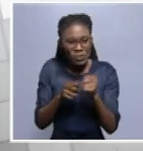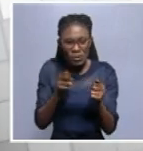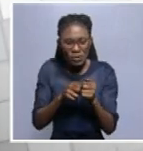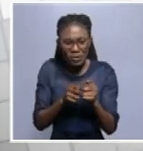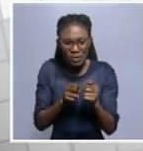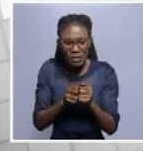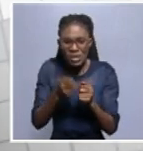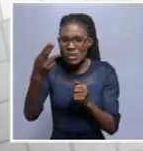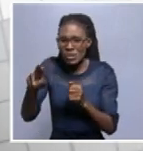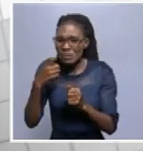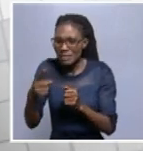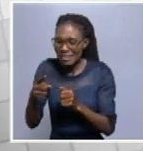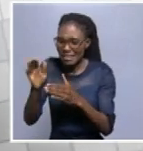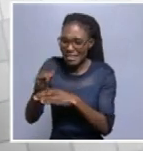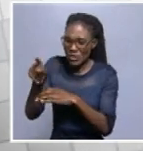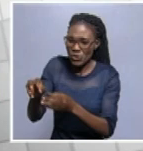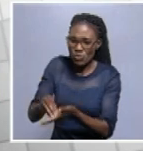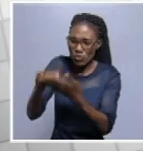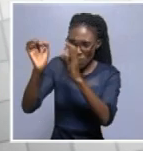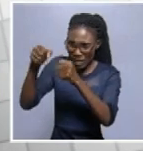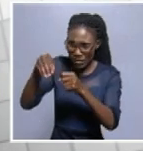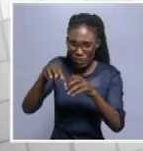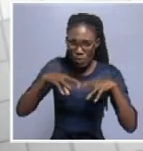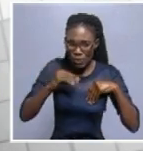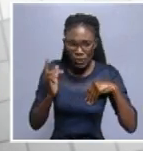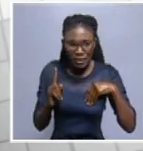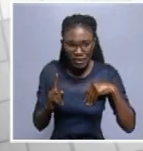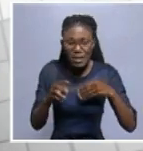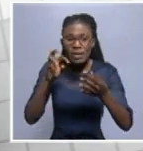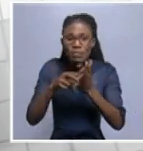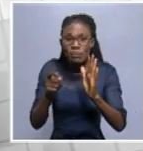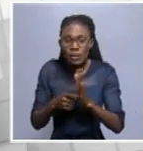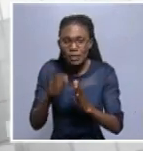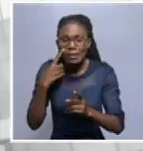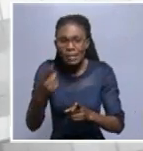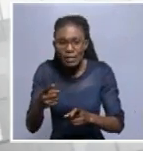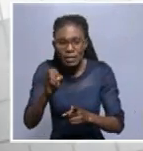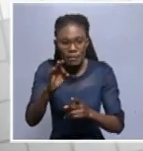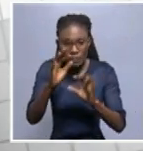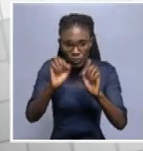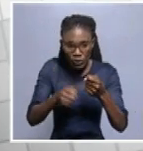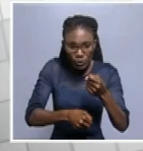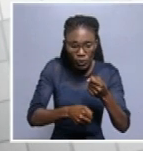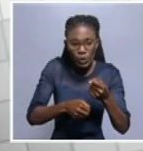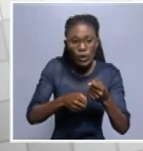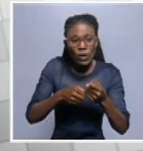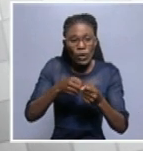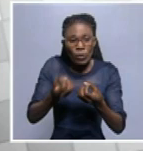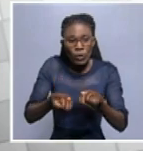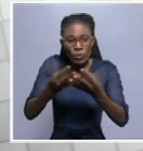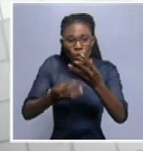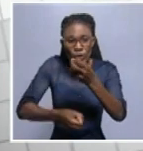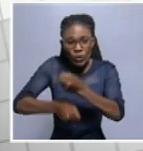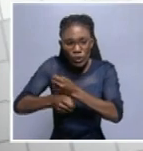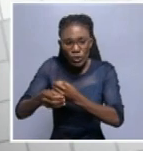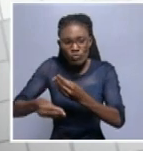strategic interest, and that's how we must understand the behavior and actions of states. Right. Now, Doctor, we understand that